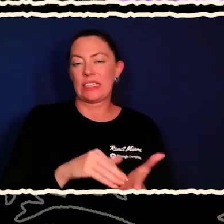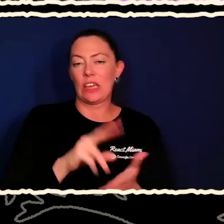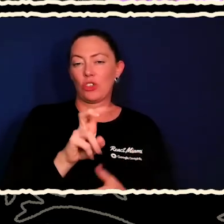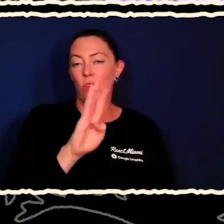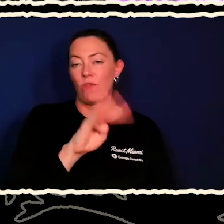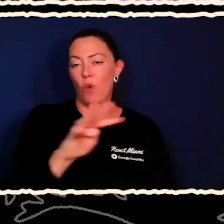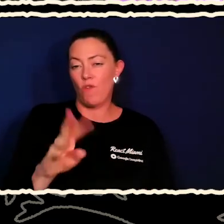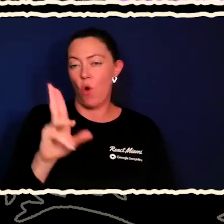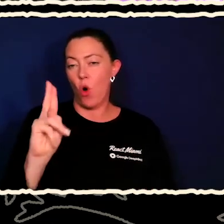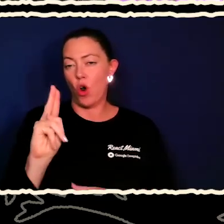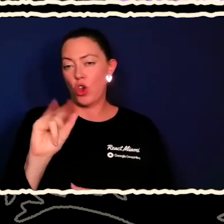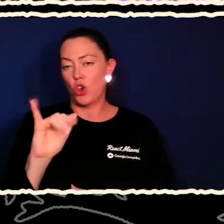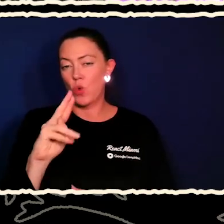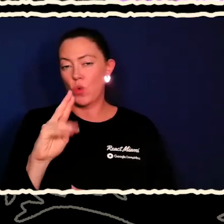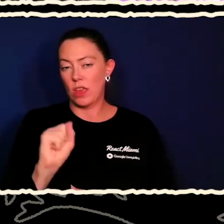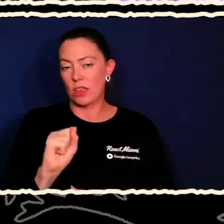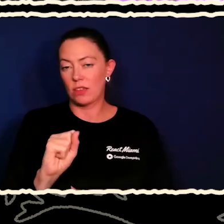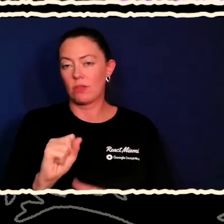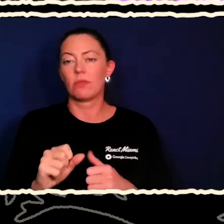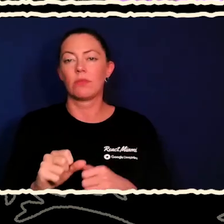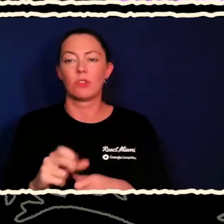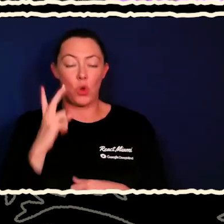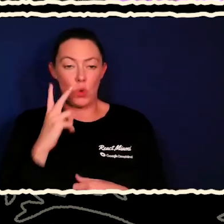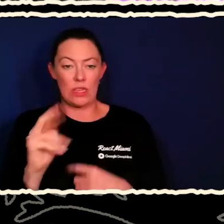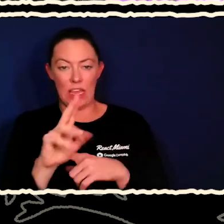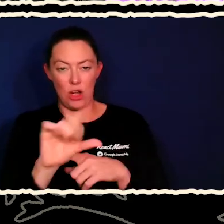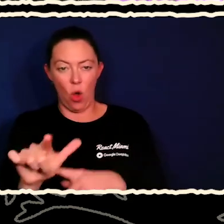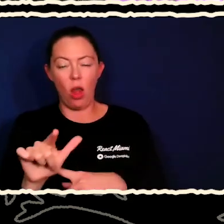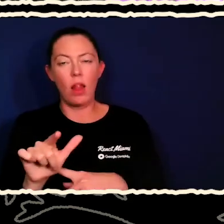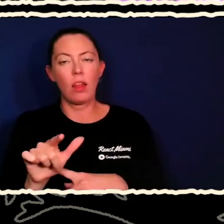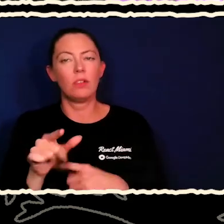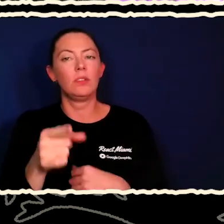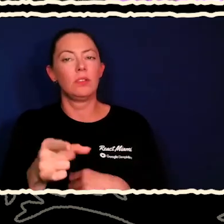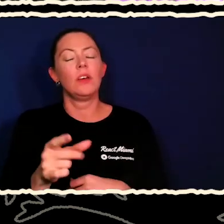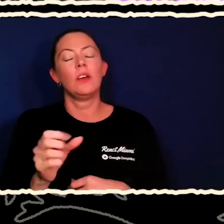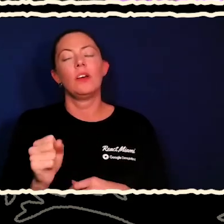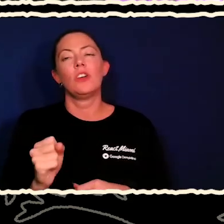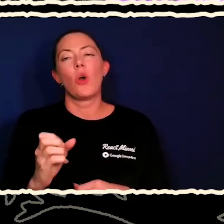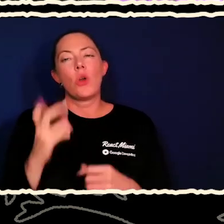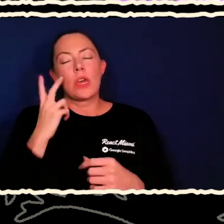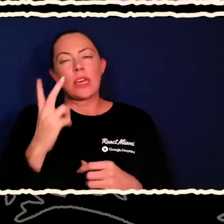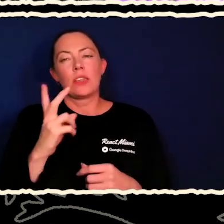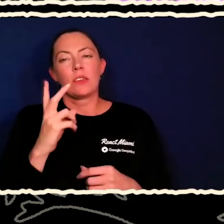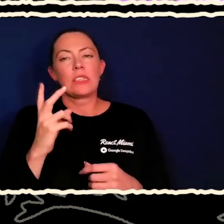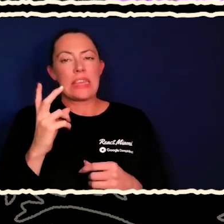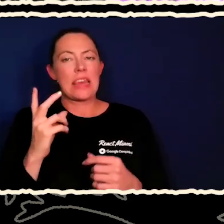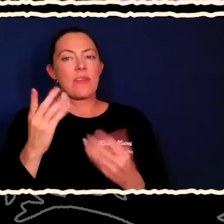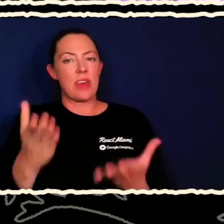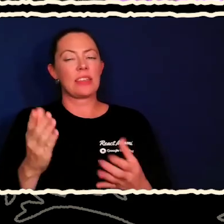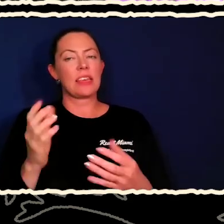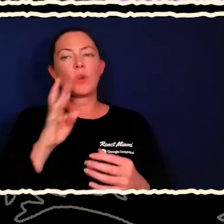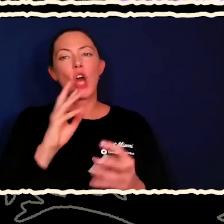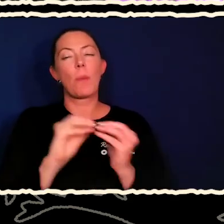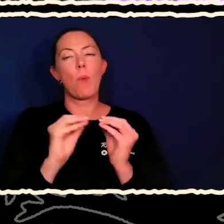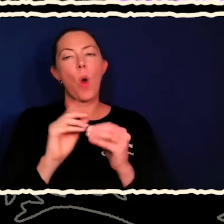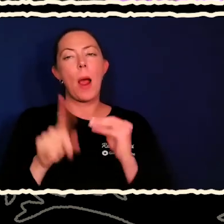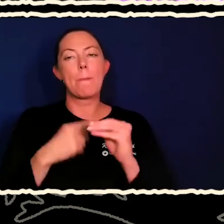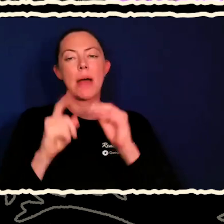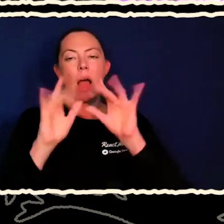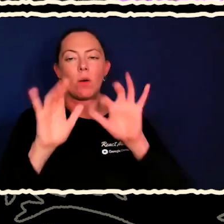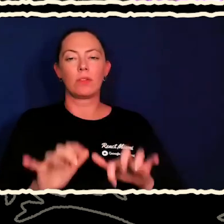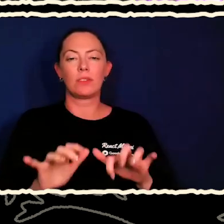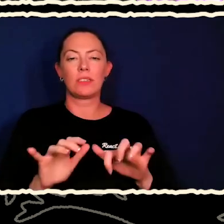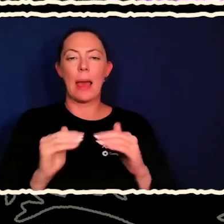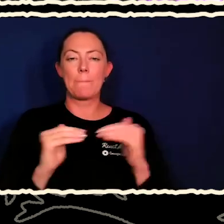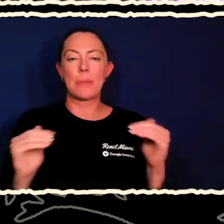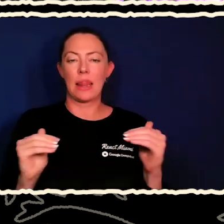2. There you have it. So we can keep going and talk more about like kind of type level trivia. This is one that I'm excited about is actually